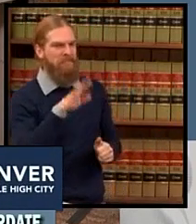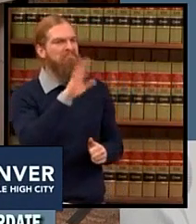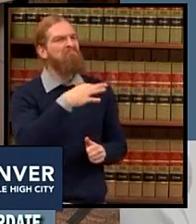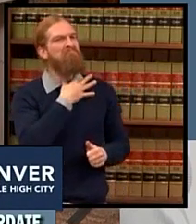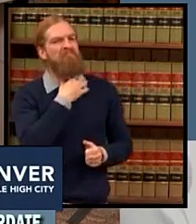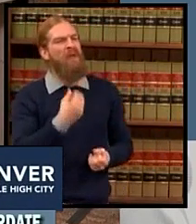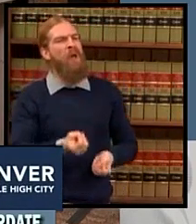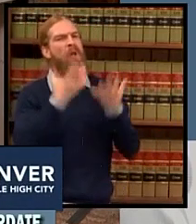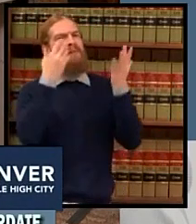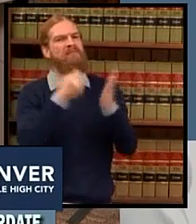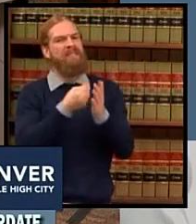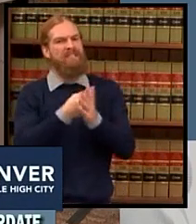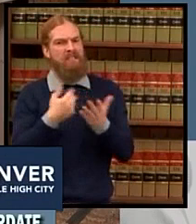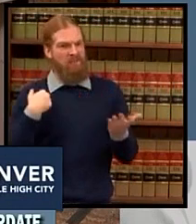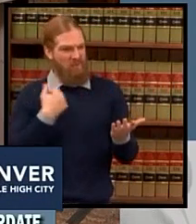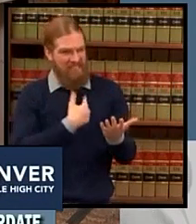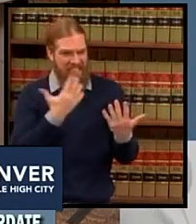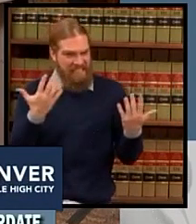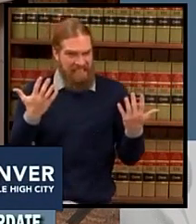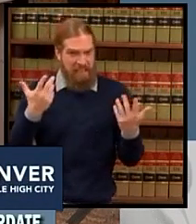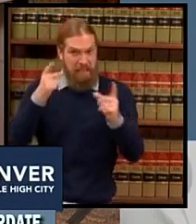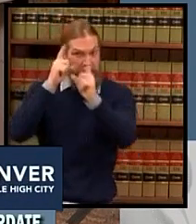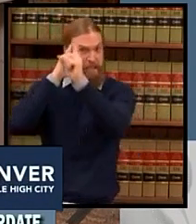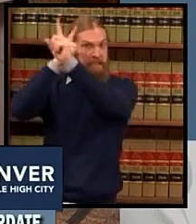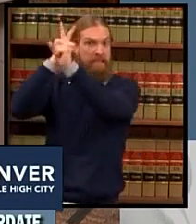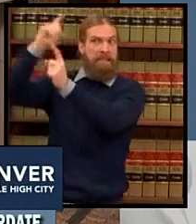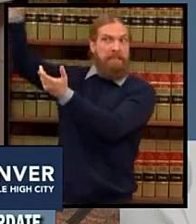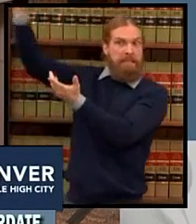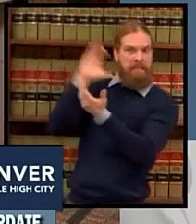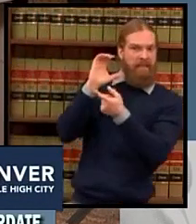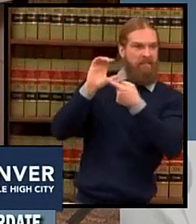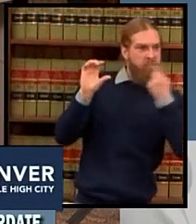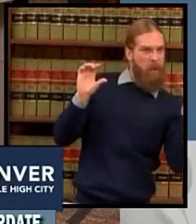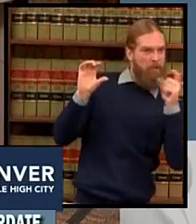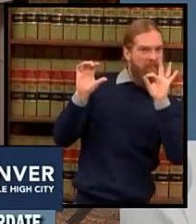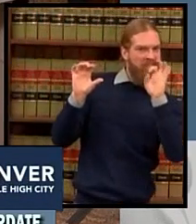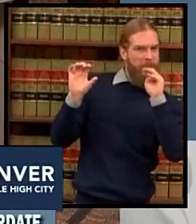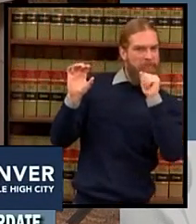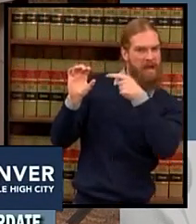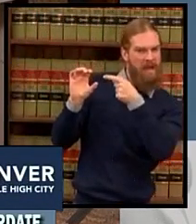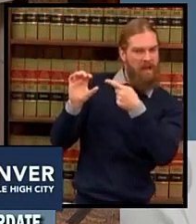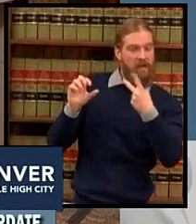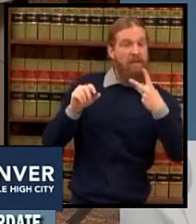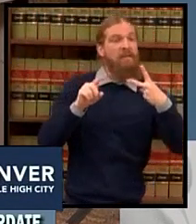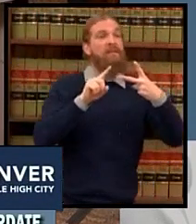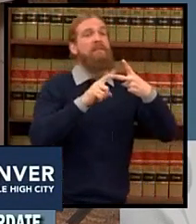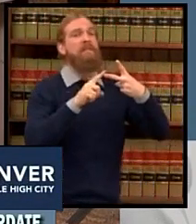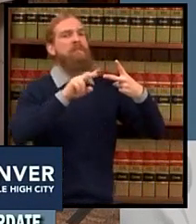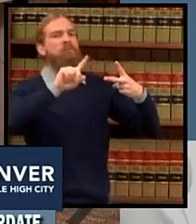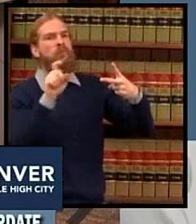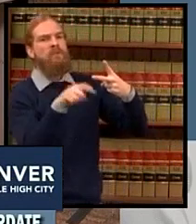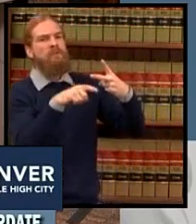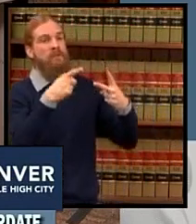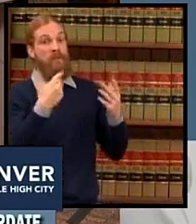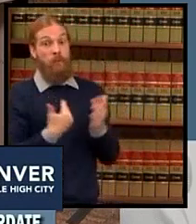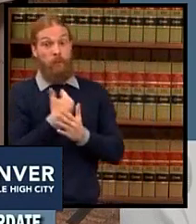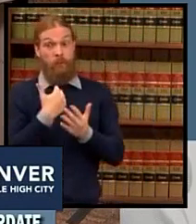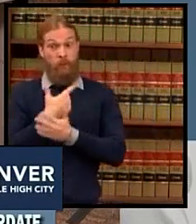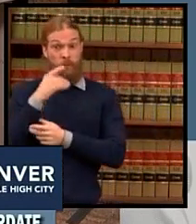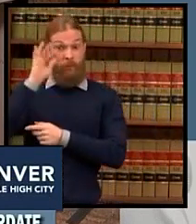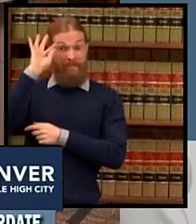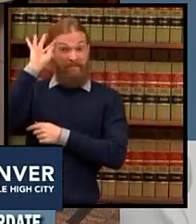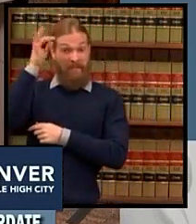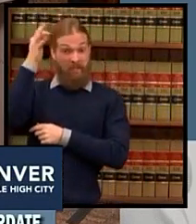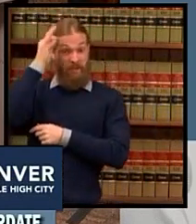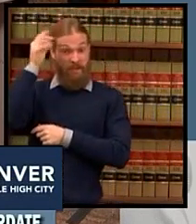exactly looking to get back from FEMA? And then a second question, under the new federal allotment, will the city still get doses from